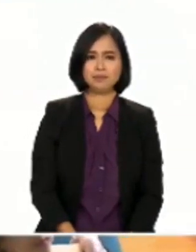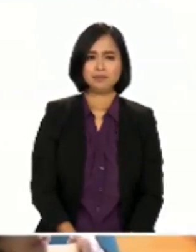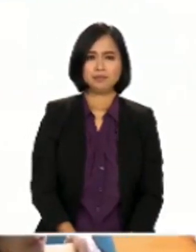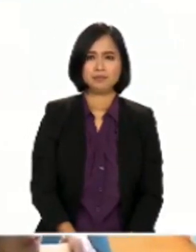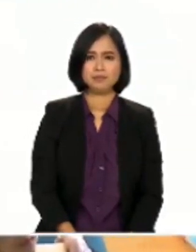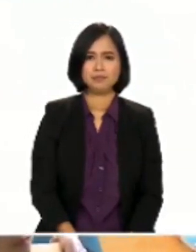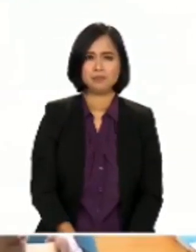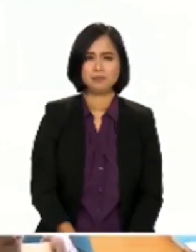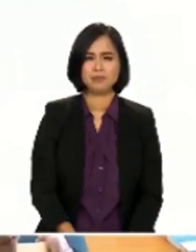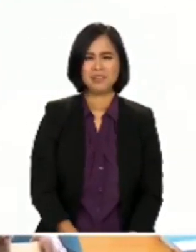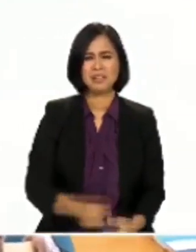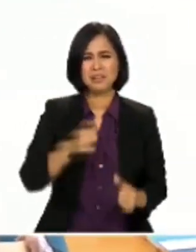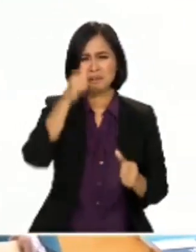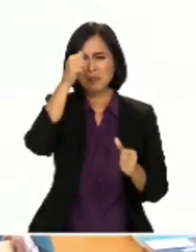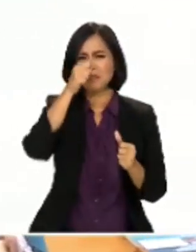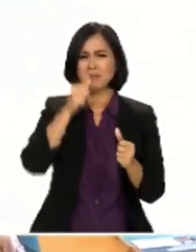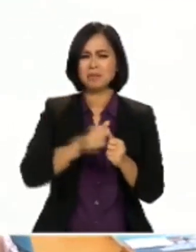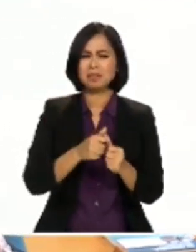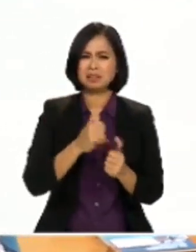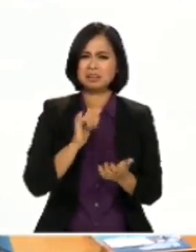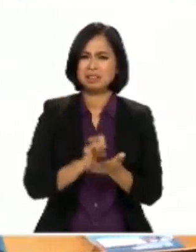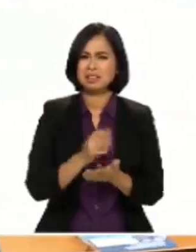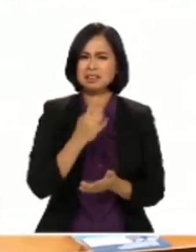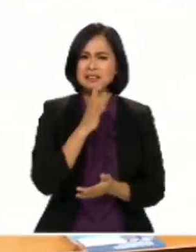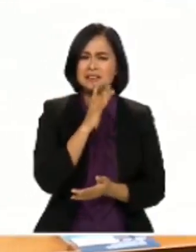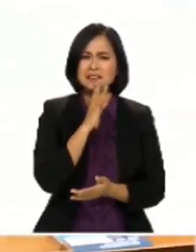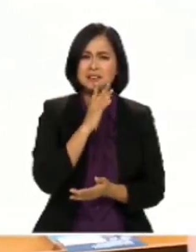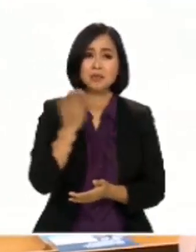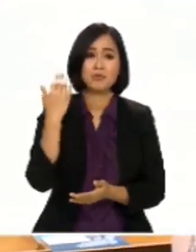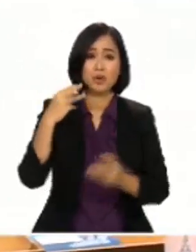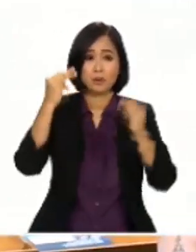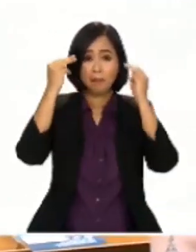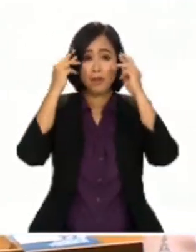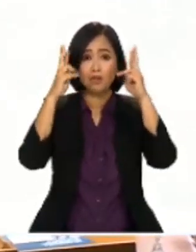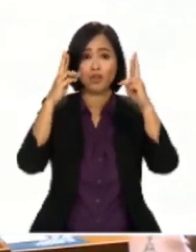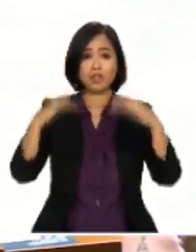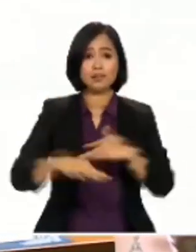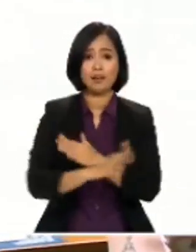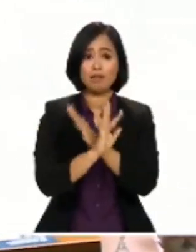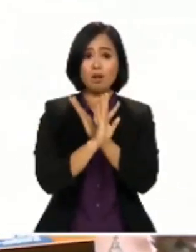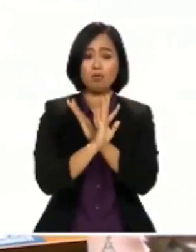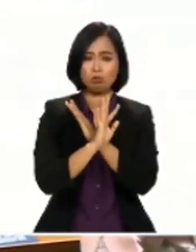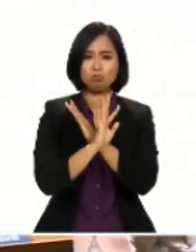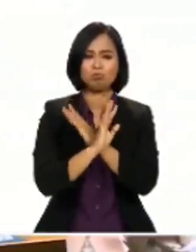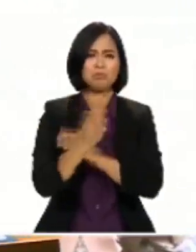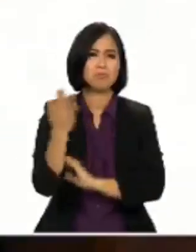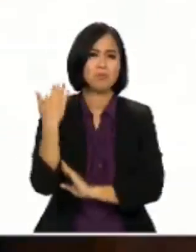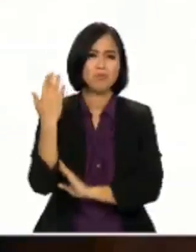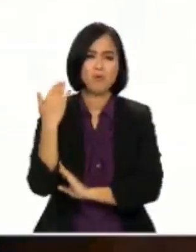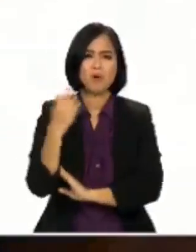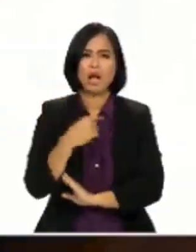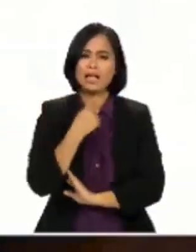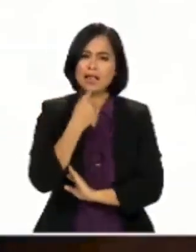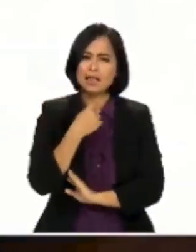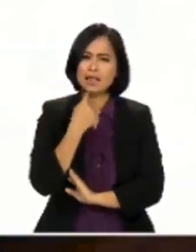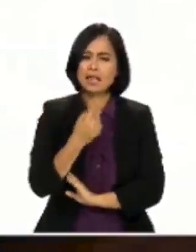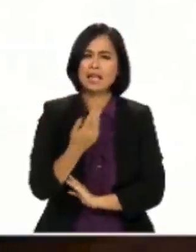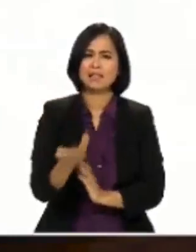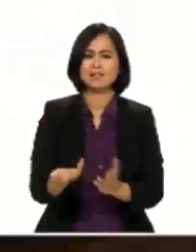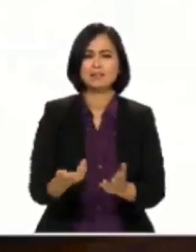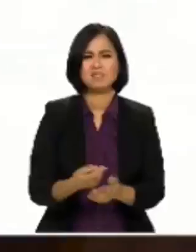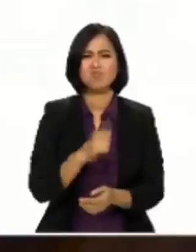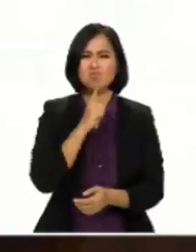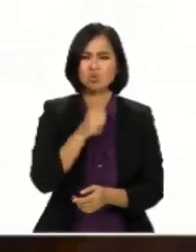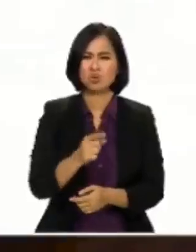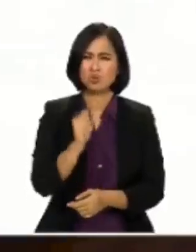I recall saying that before the congressional hearing when I was mayor of Davao City. I said that again to emphasize how little we have